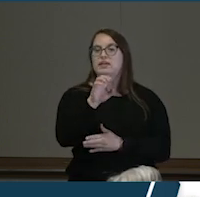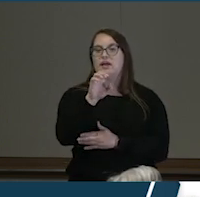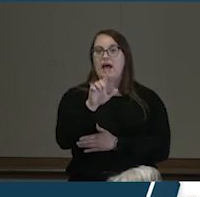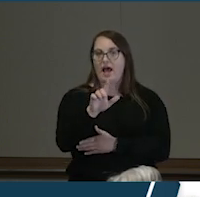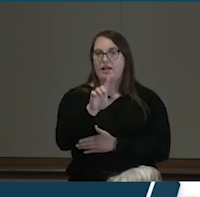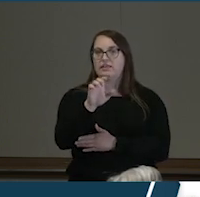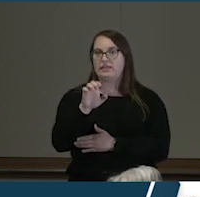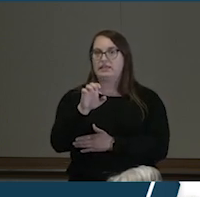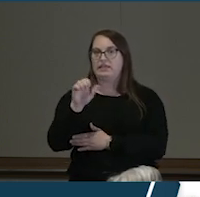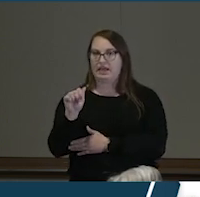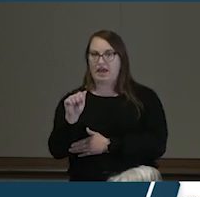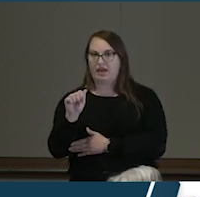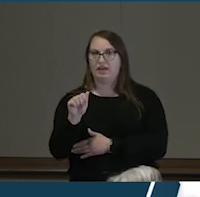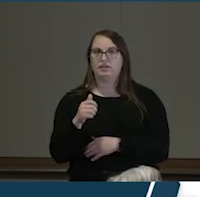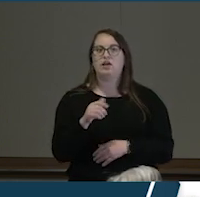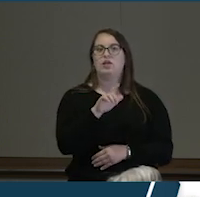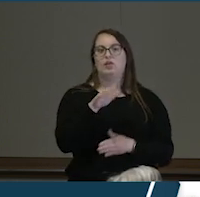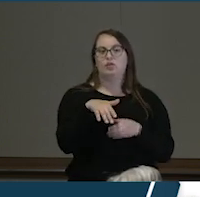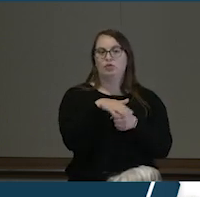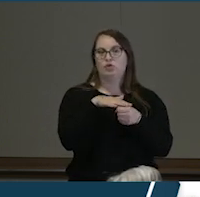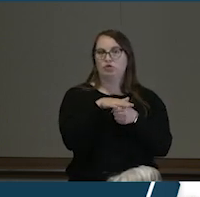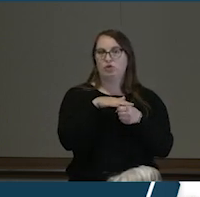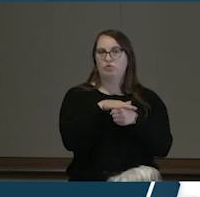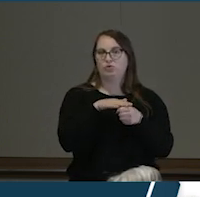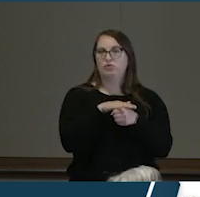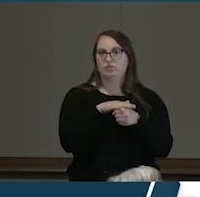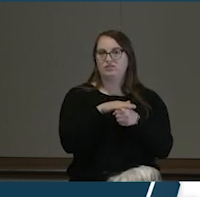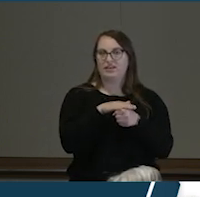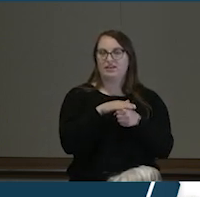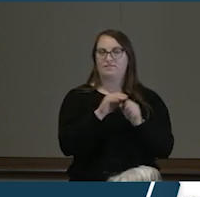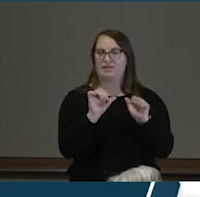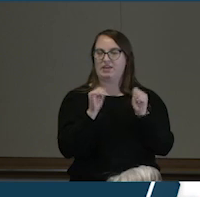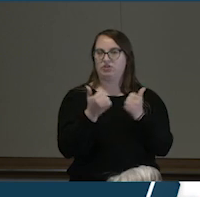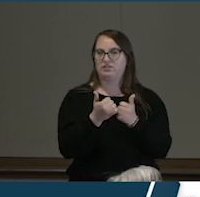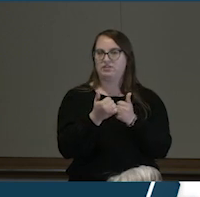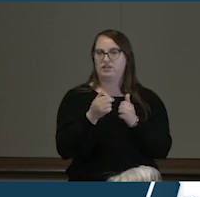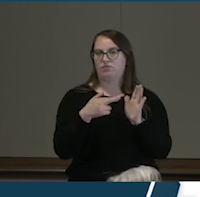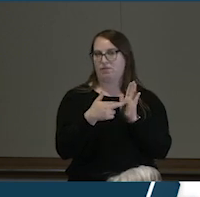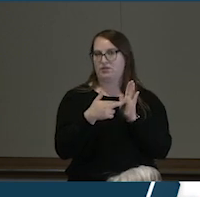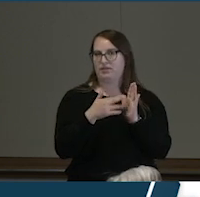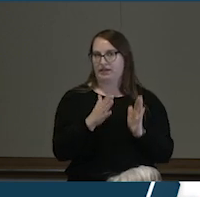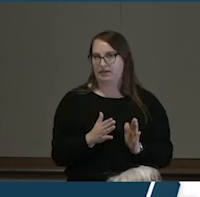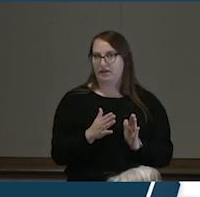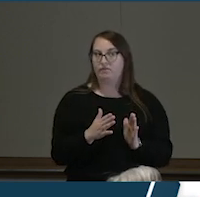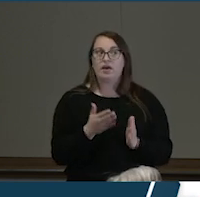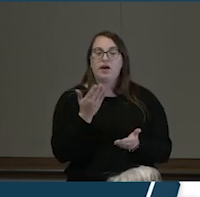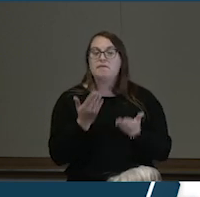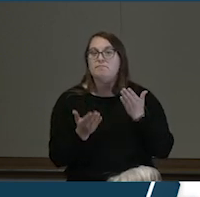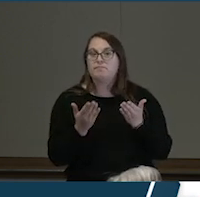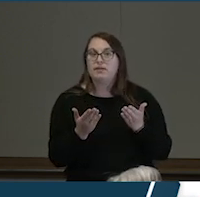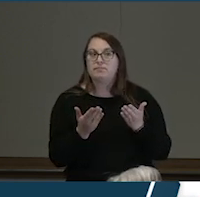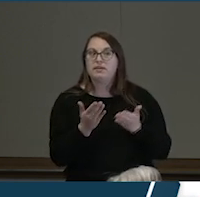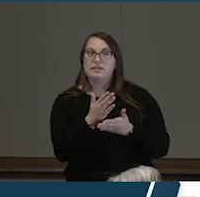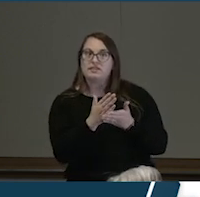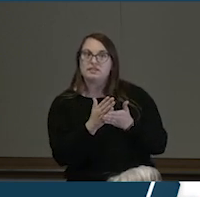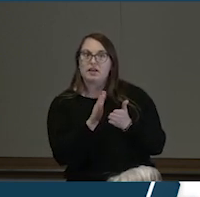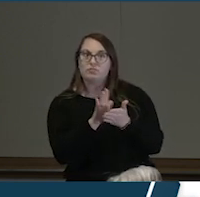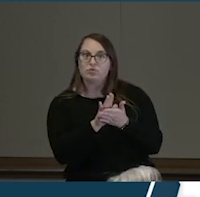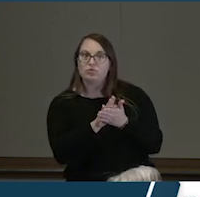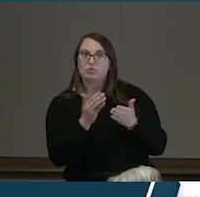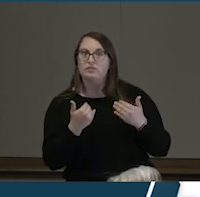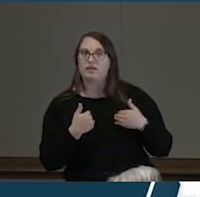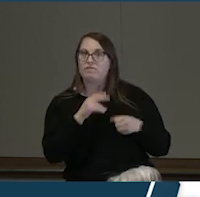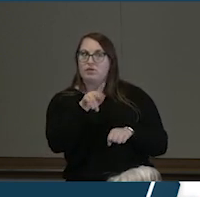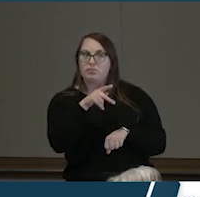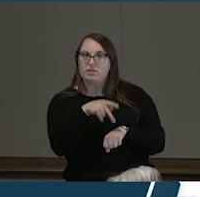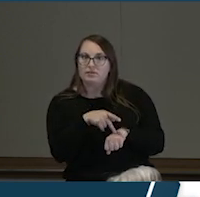The local education agency rep. But some counties I go to, there isn't. It could be a teacher, special ed teacher, it could be the principal.